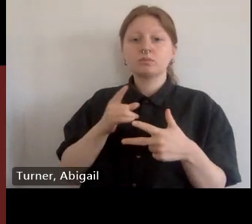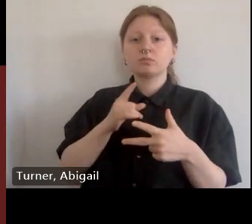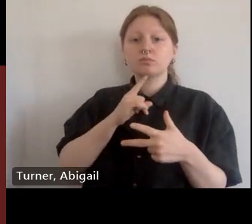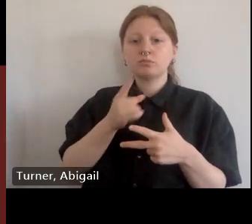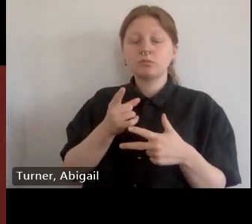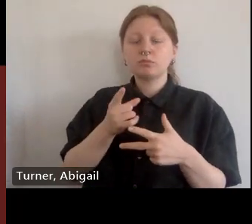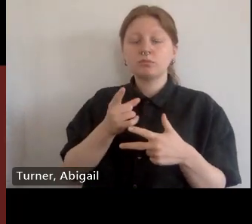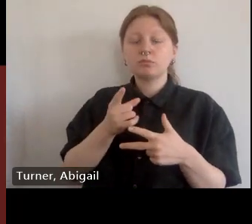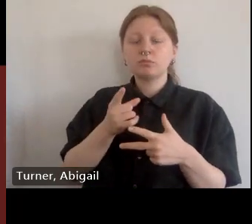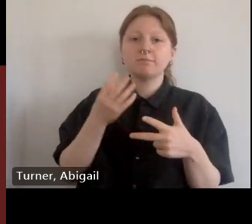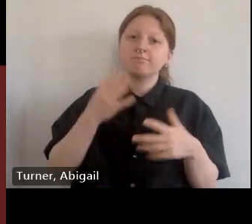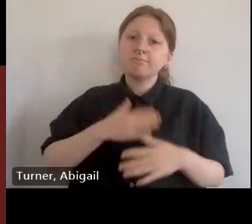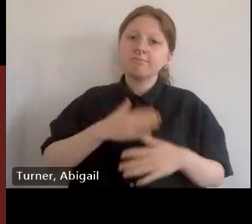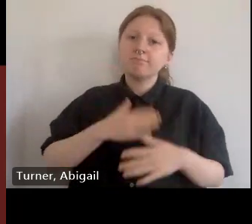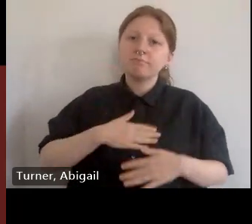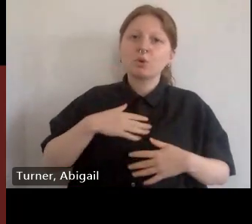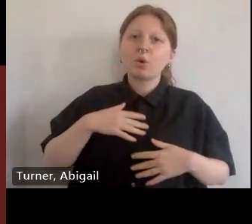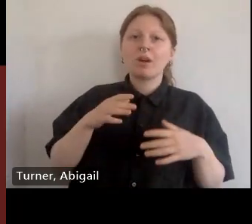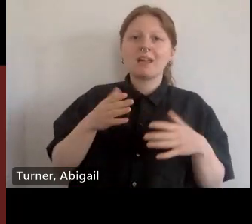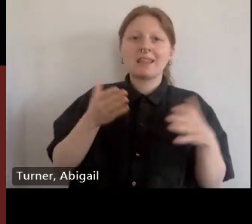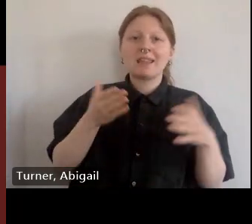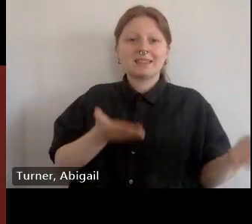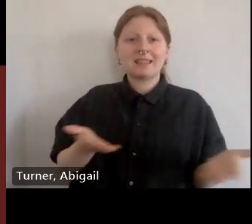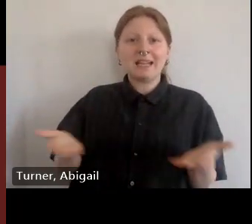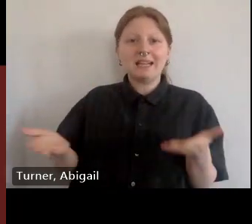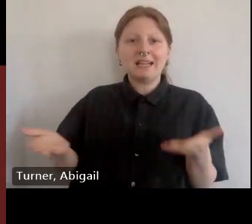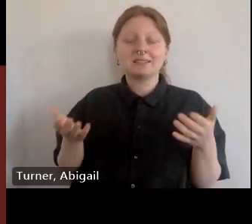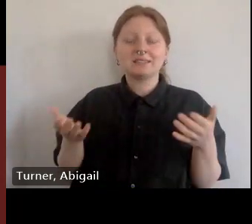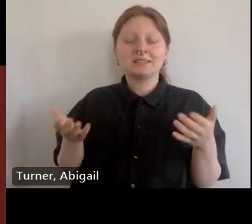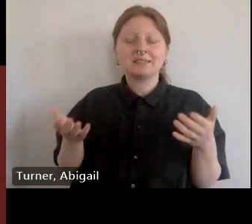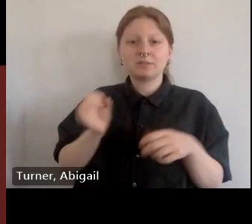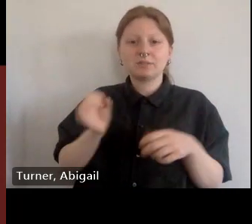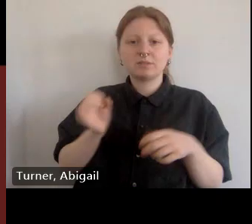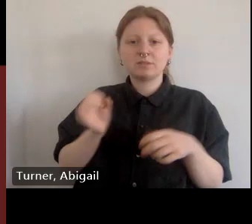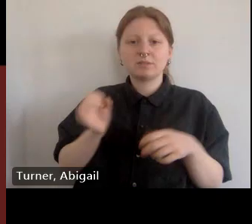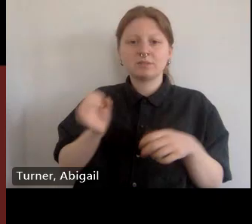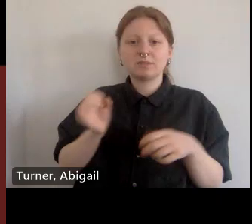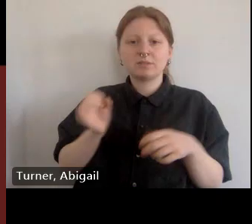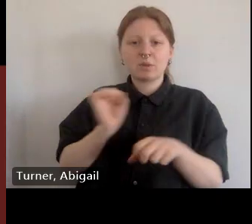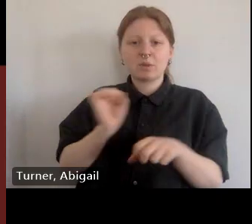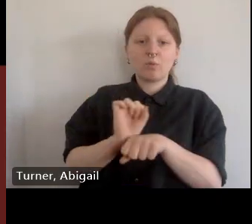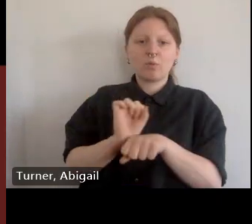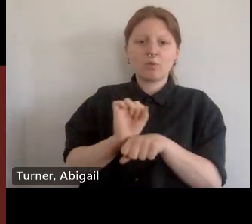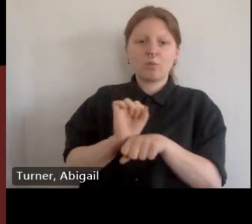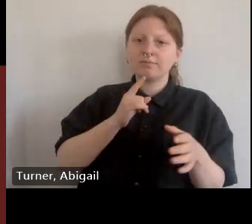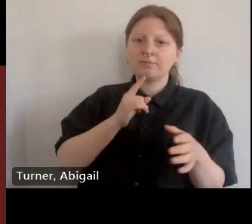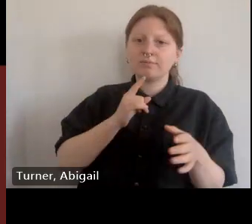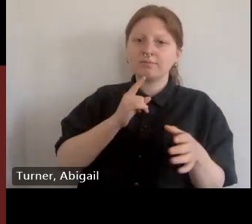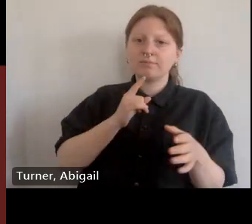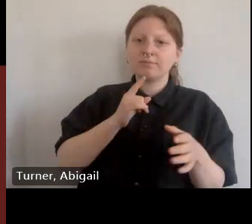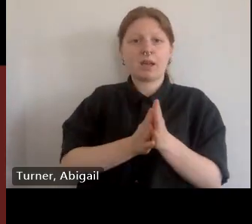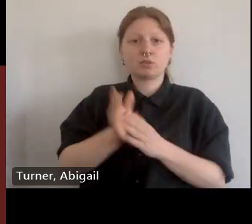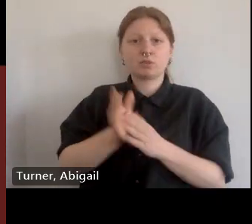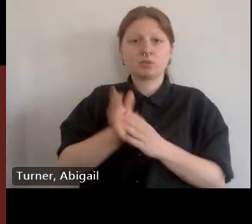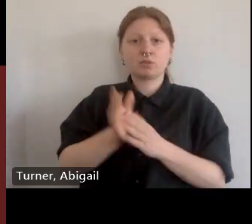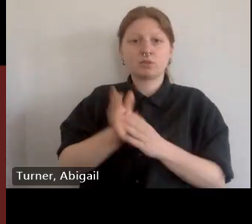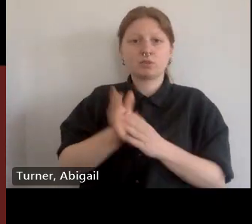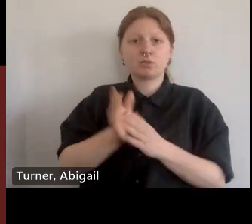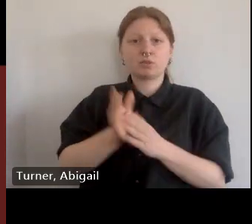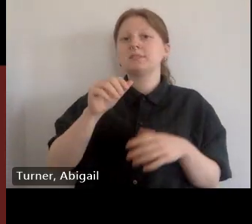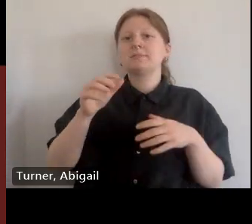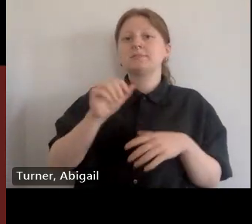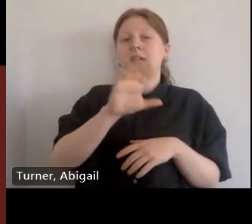and those little things that I like to do into work. A big passion of mine is African American history. It's something that I love to research,